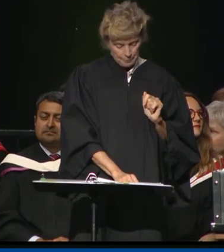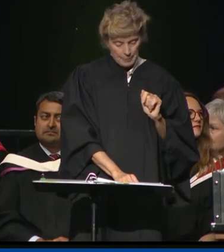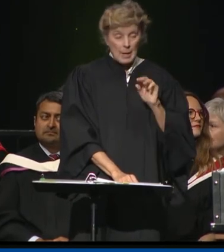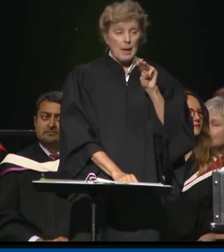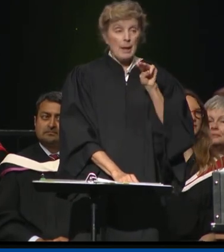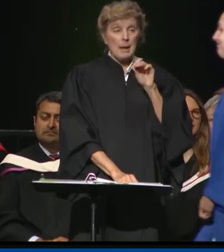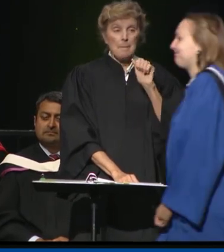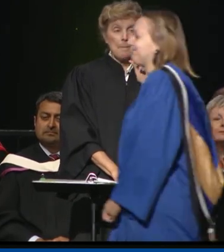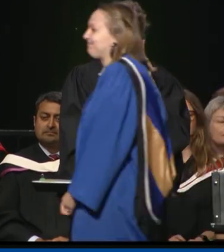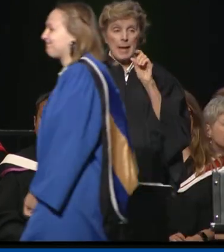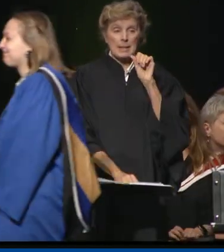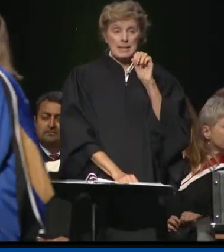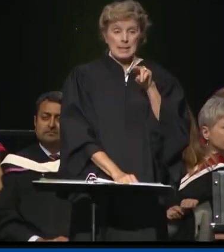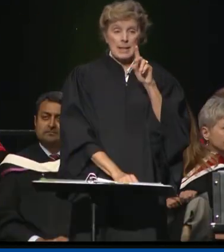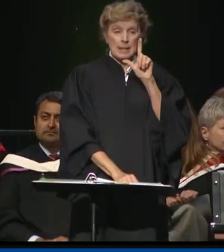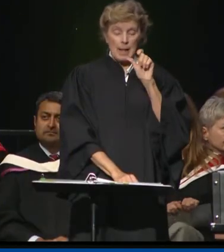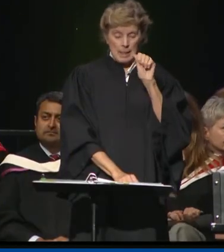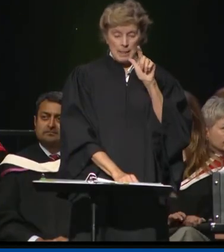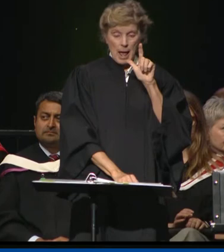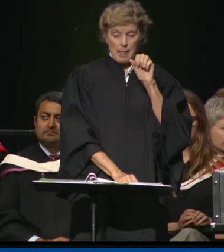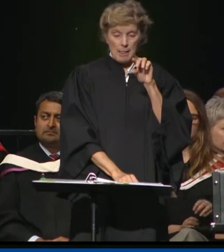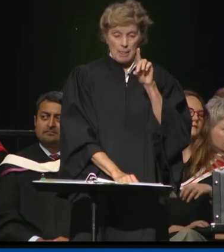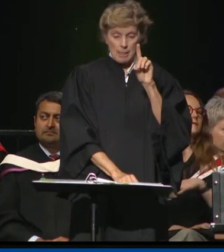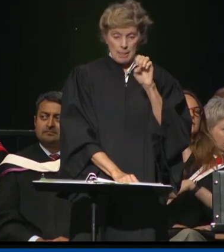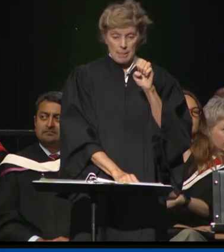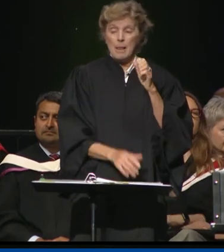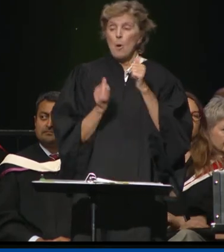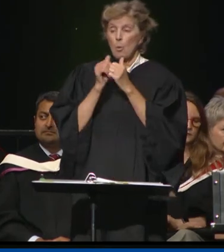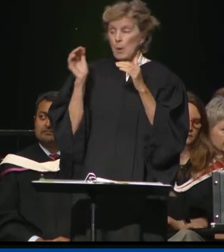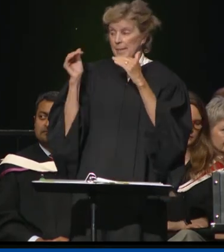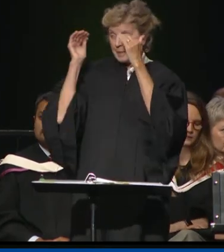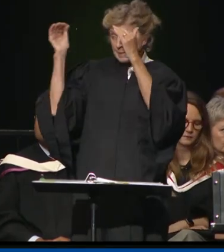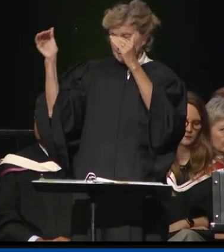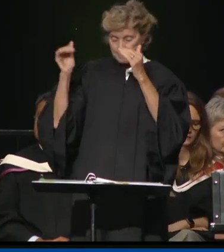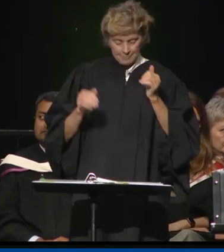Madison Lalandi, with distinction.